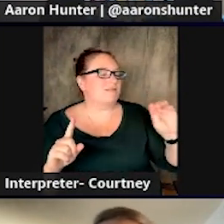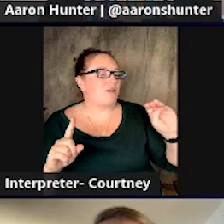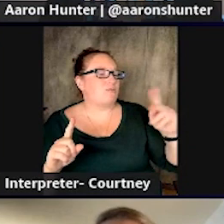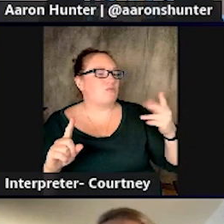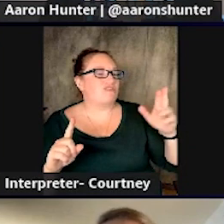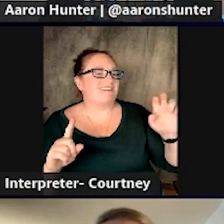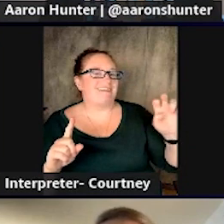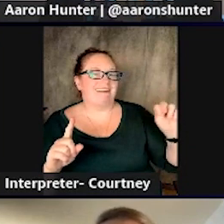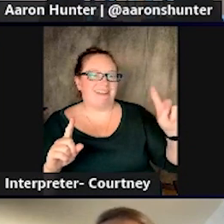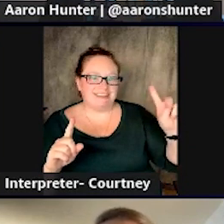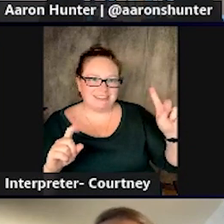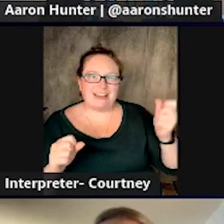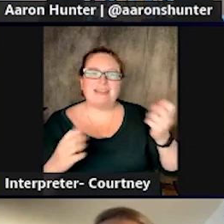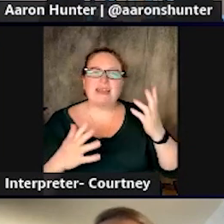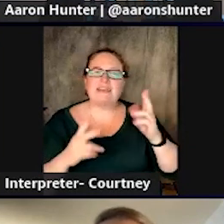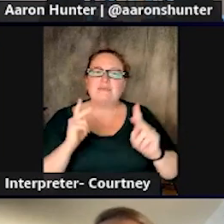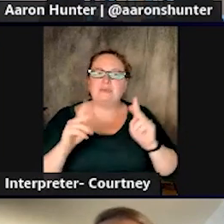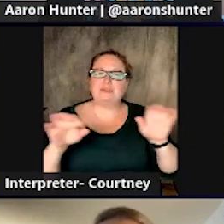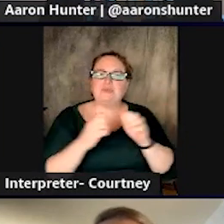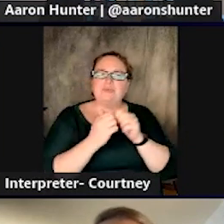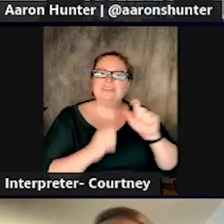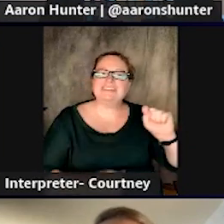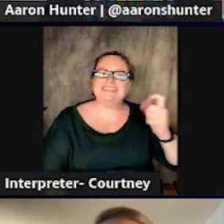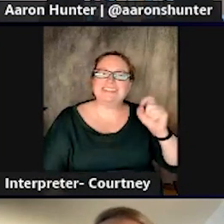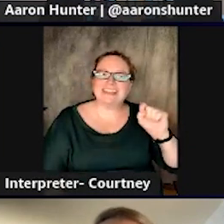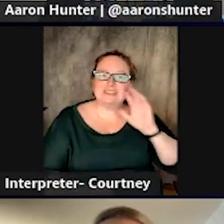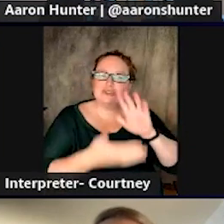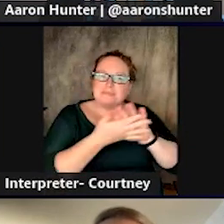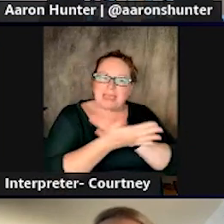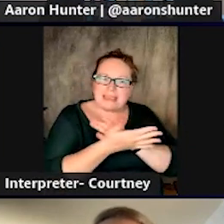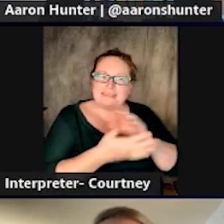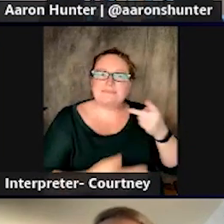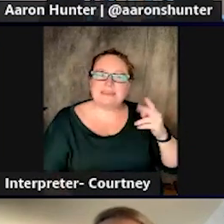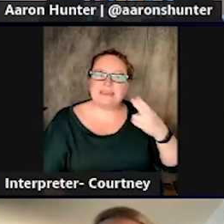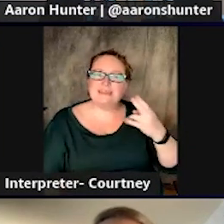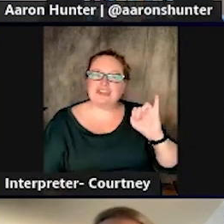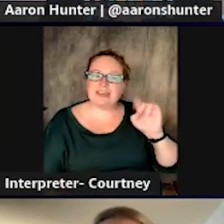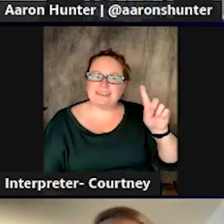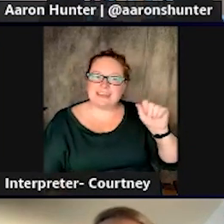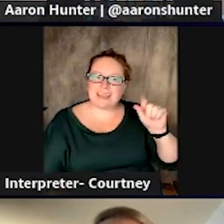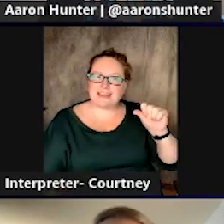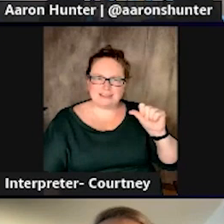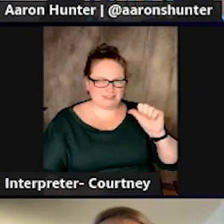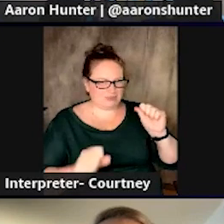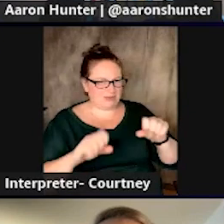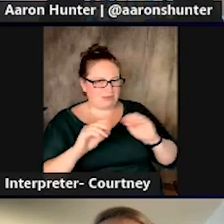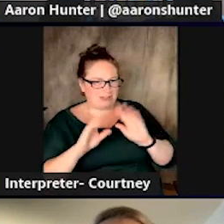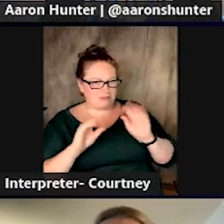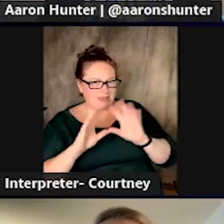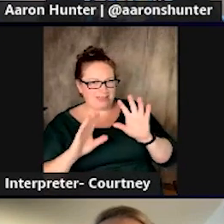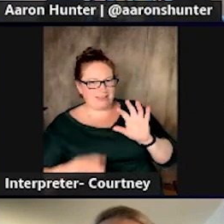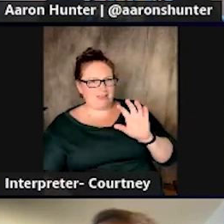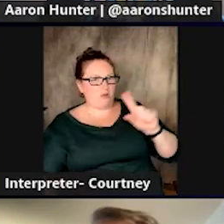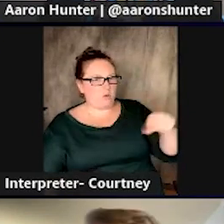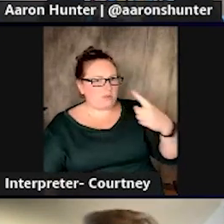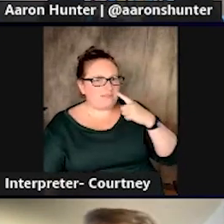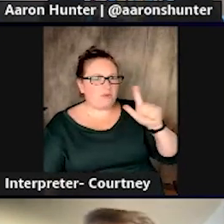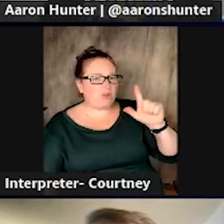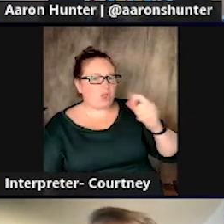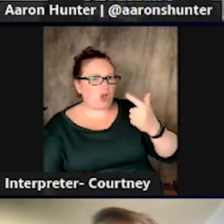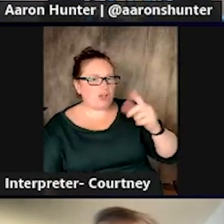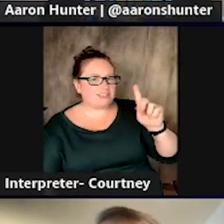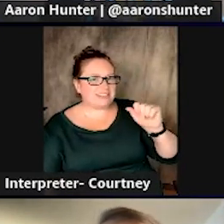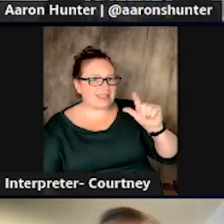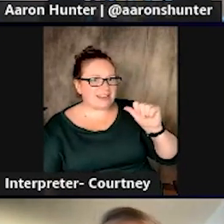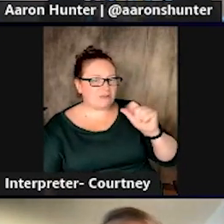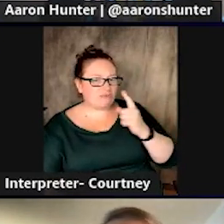with text to mask PII, PHI data. So can we just clarify like log, this is only for log data, right? Great